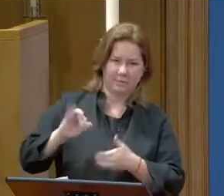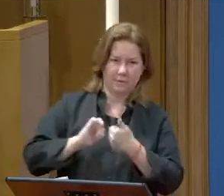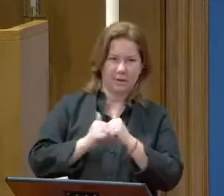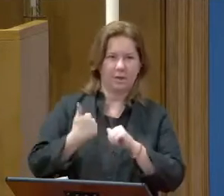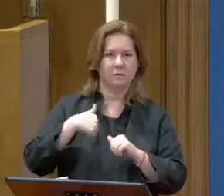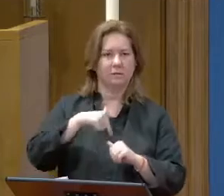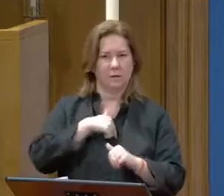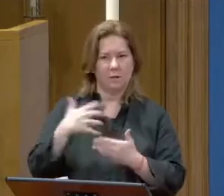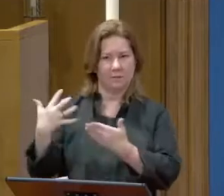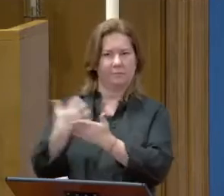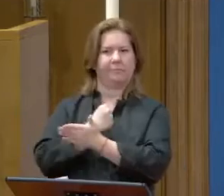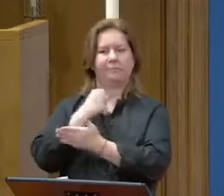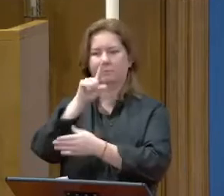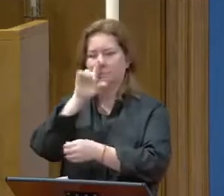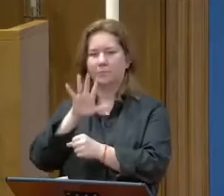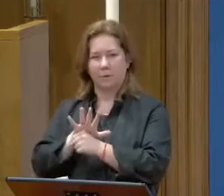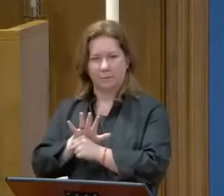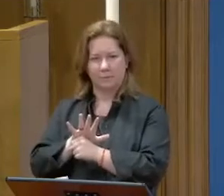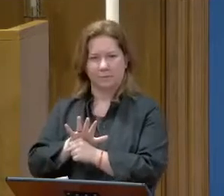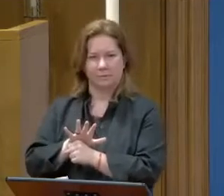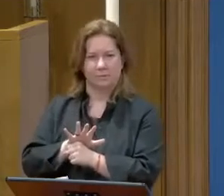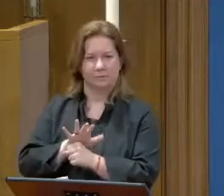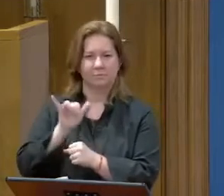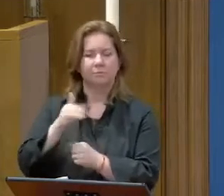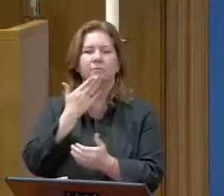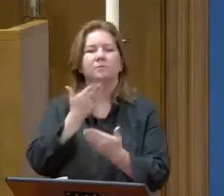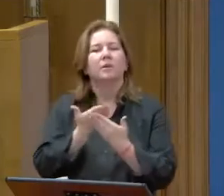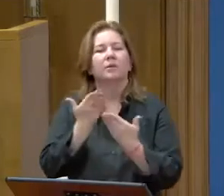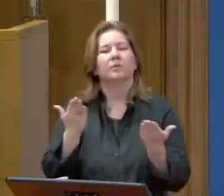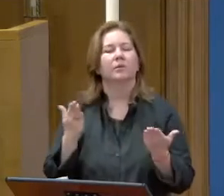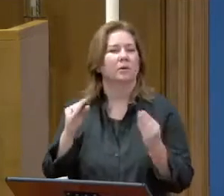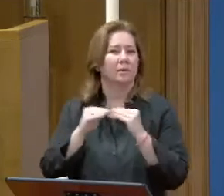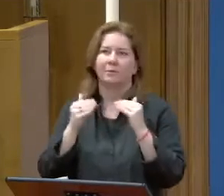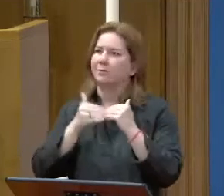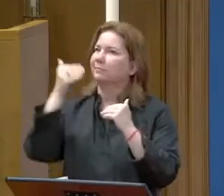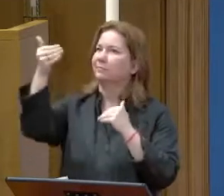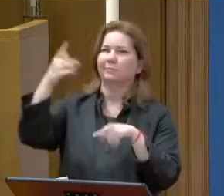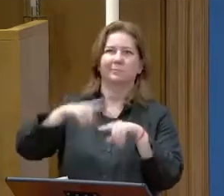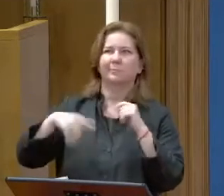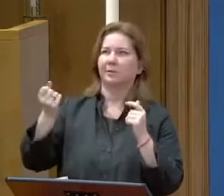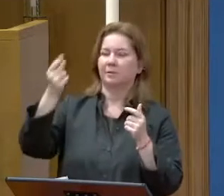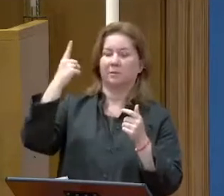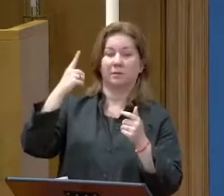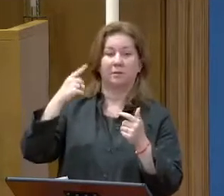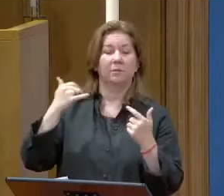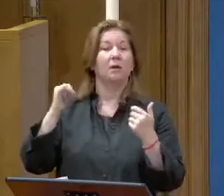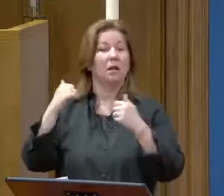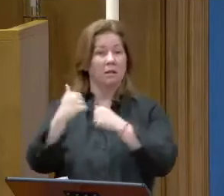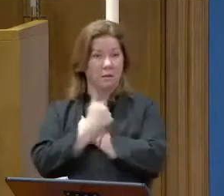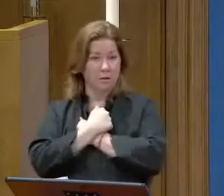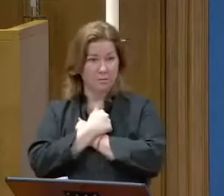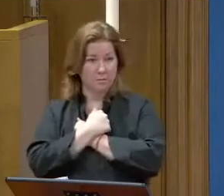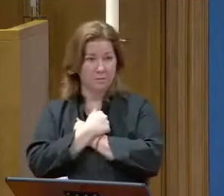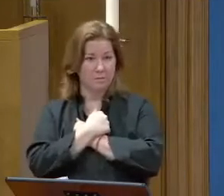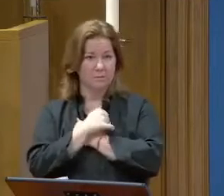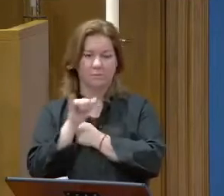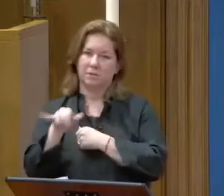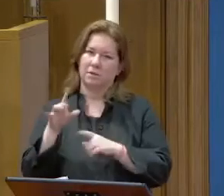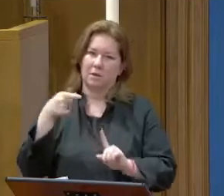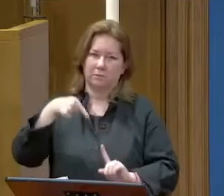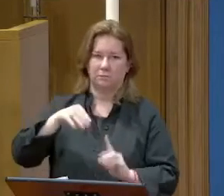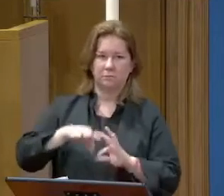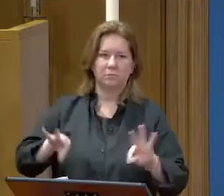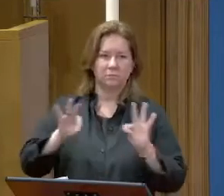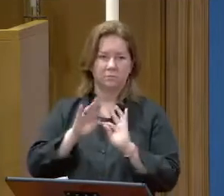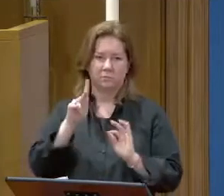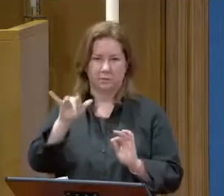we obtain these promises, the good things that are beyond our understanding. Love is the key.